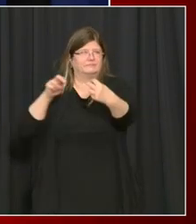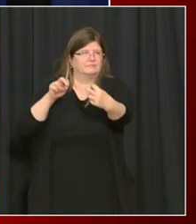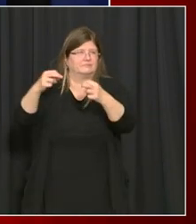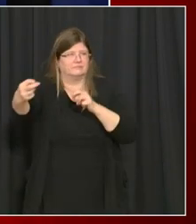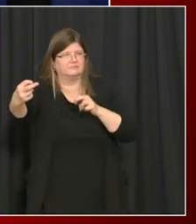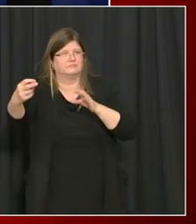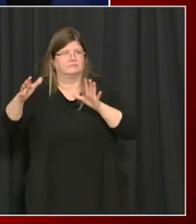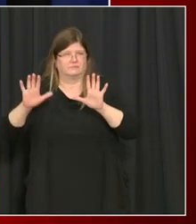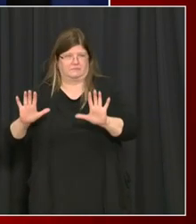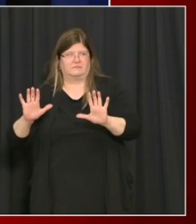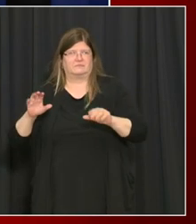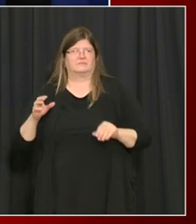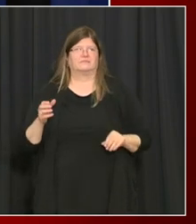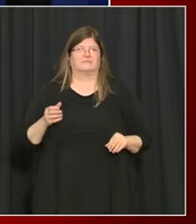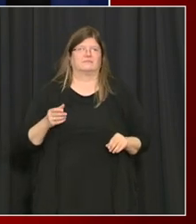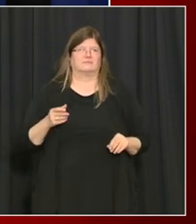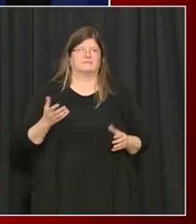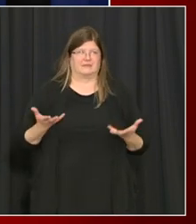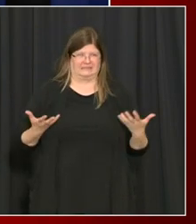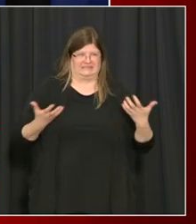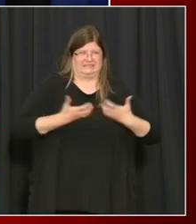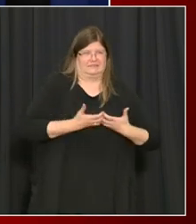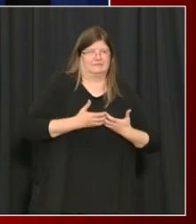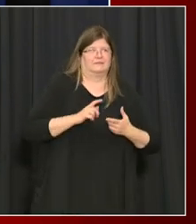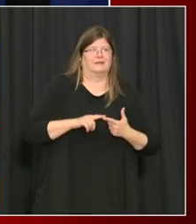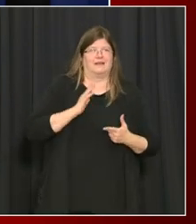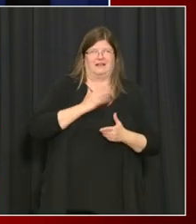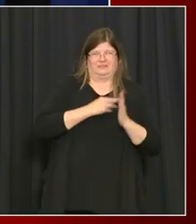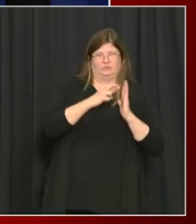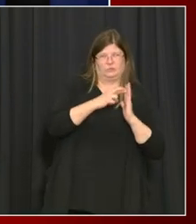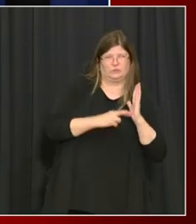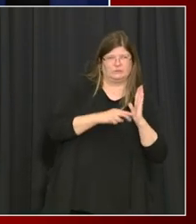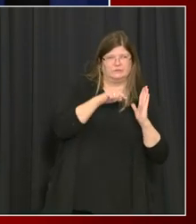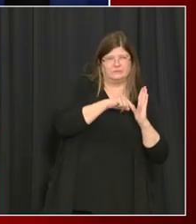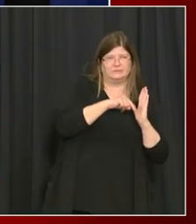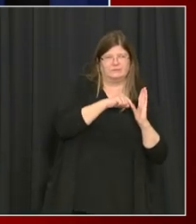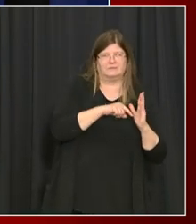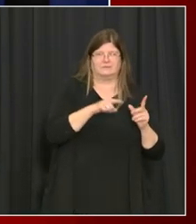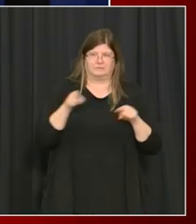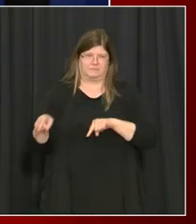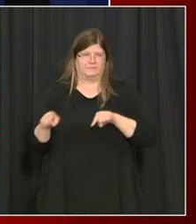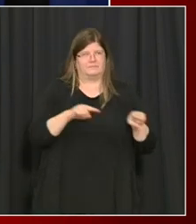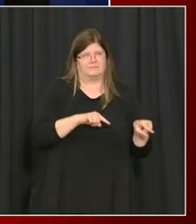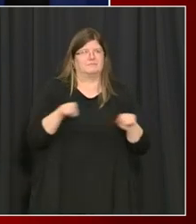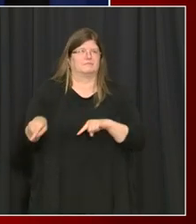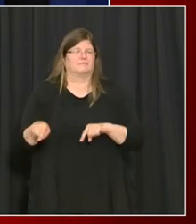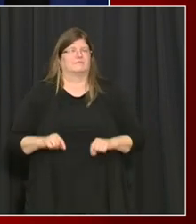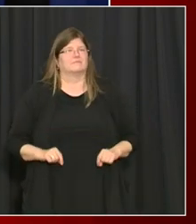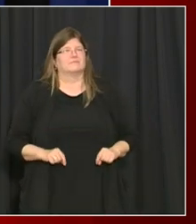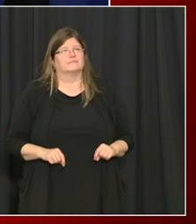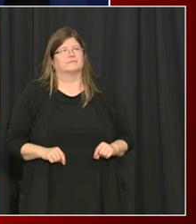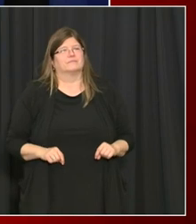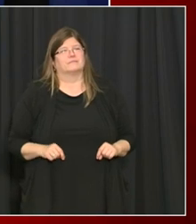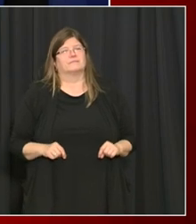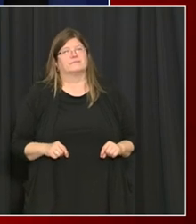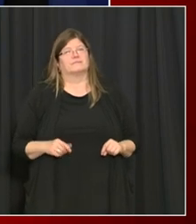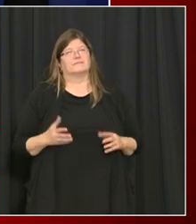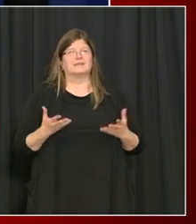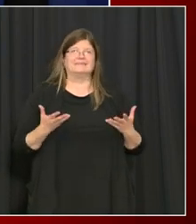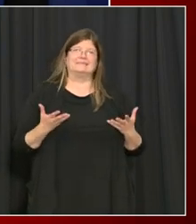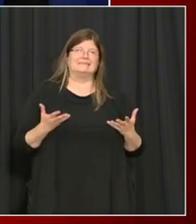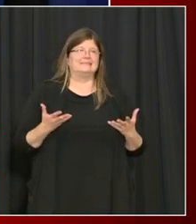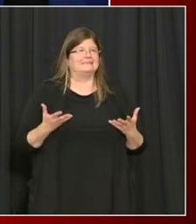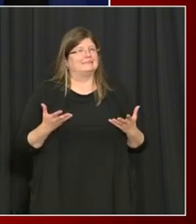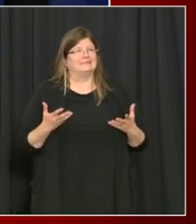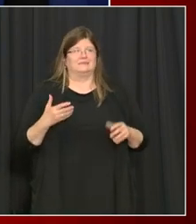necessary for phase one, that our restaurants are in compliance with that. So they have been we have all been working